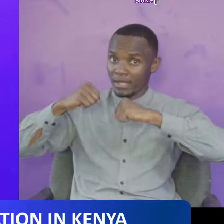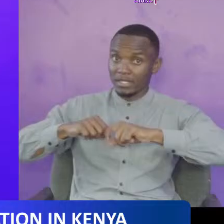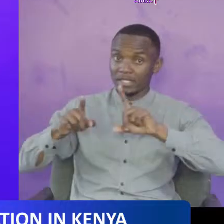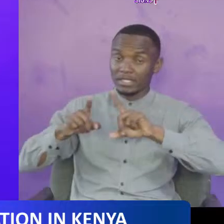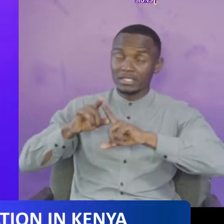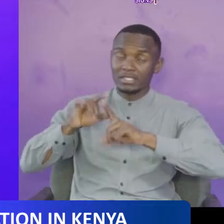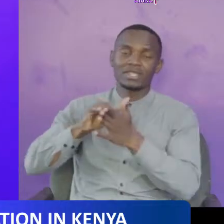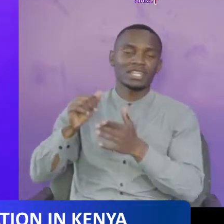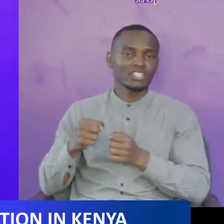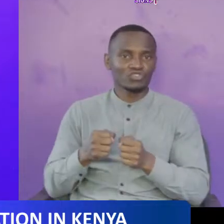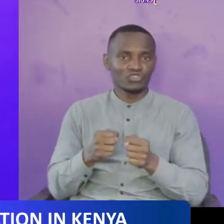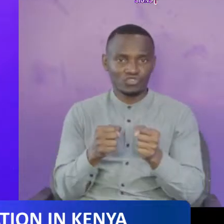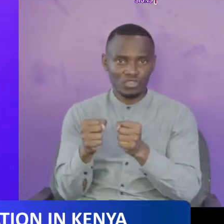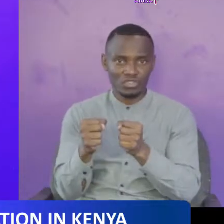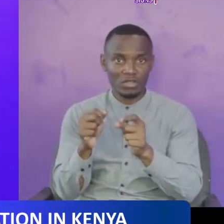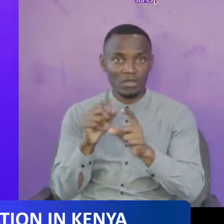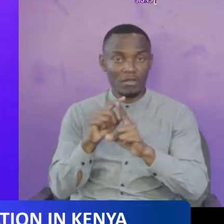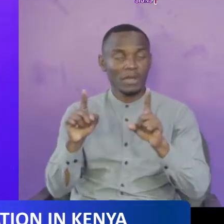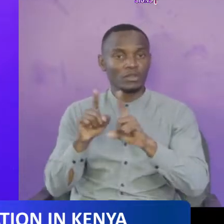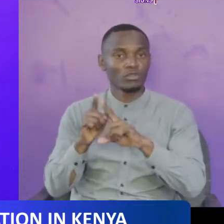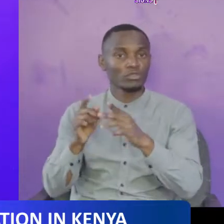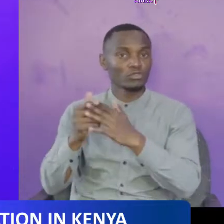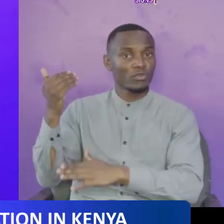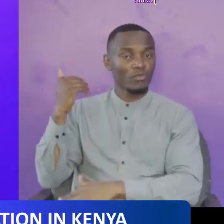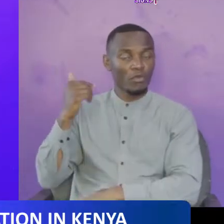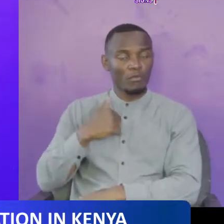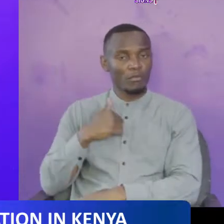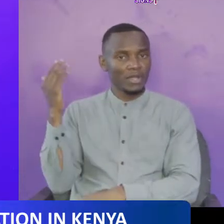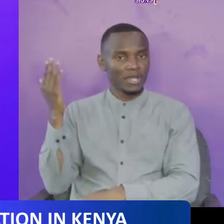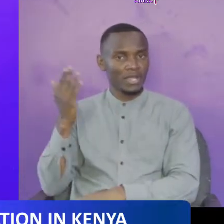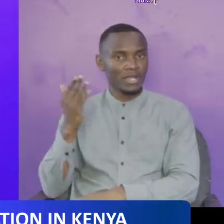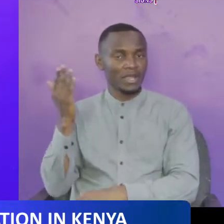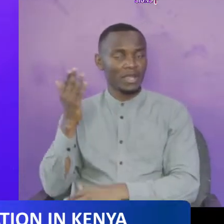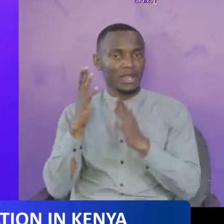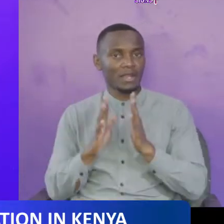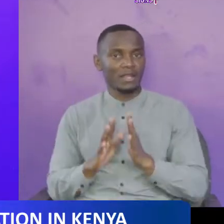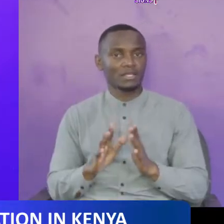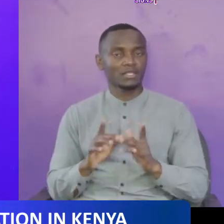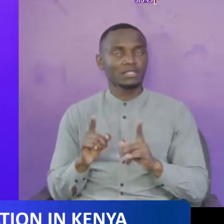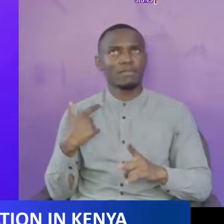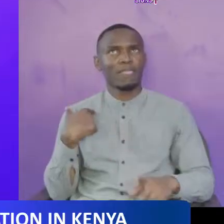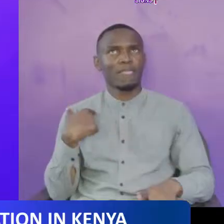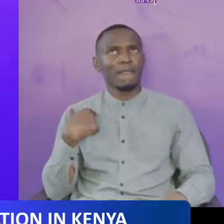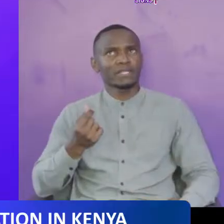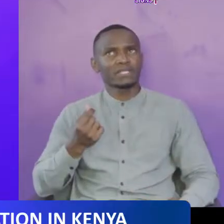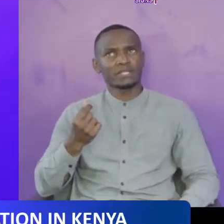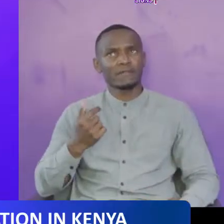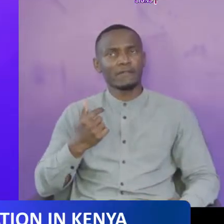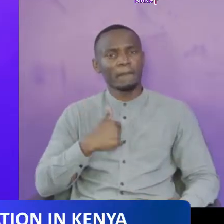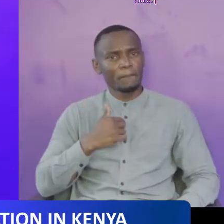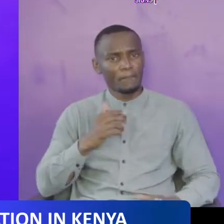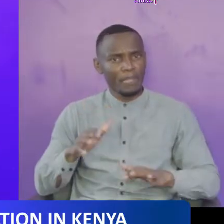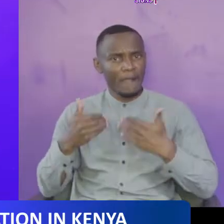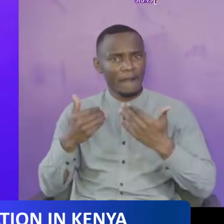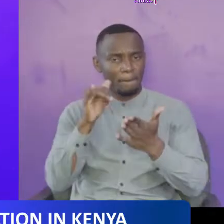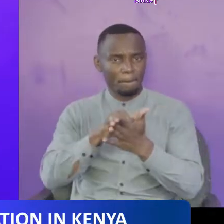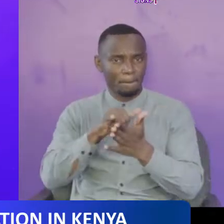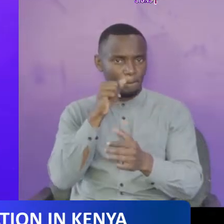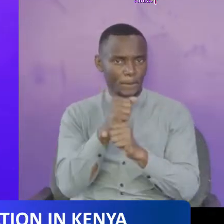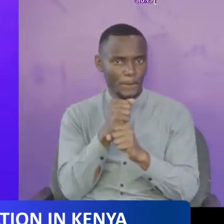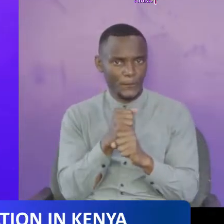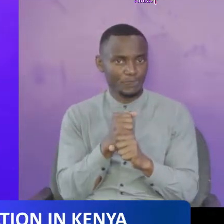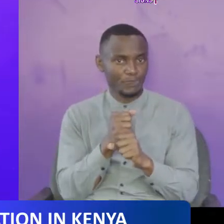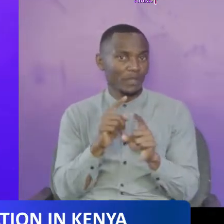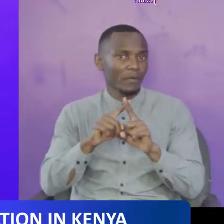But having lectured before and very recently, I did give that kind of an assignment.